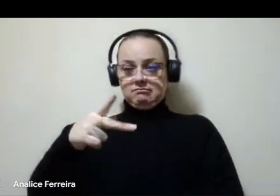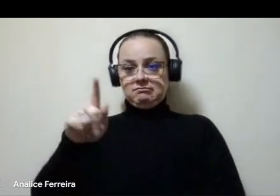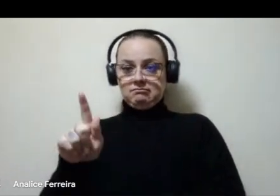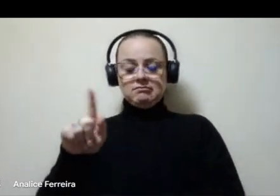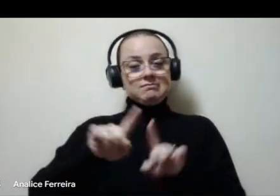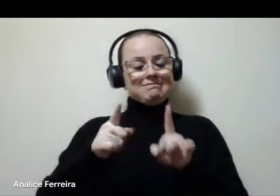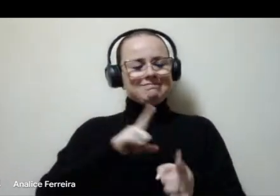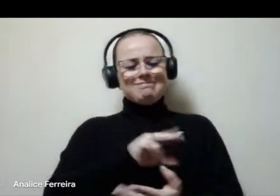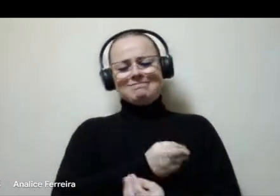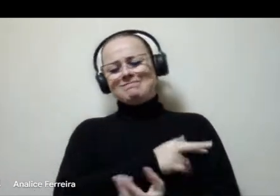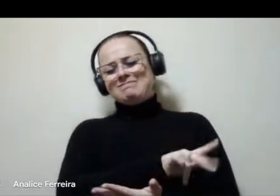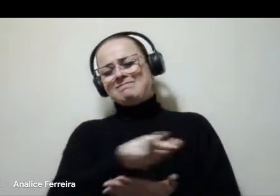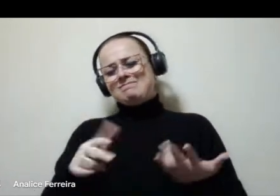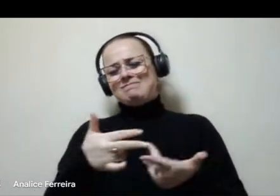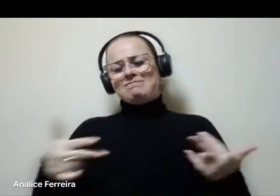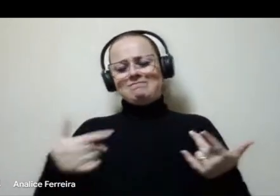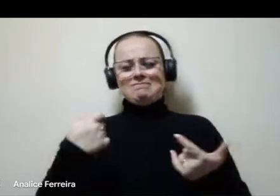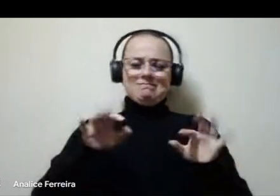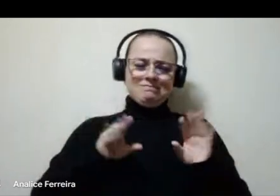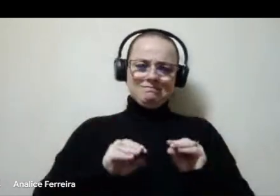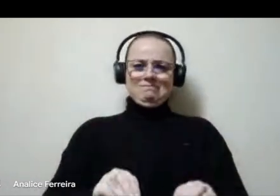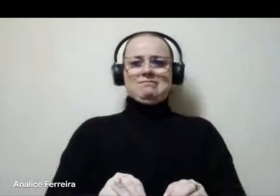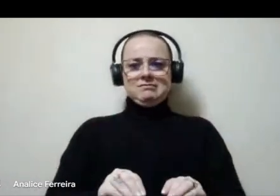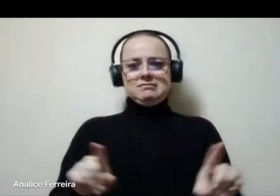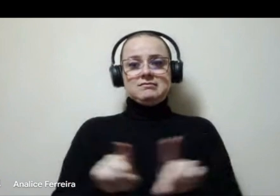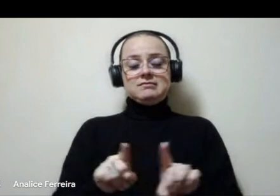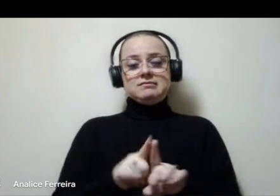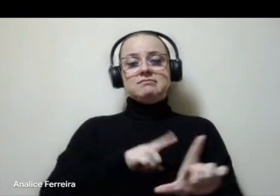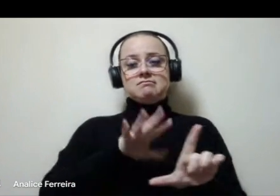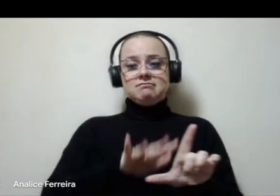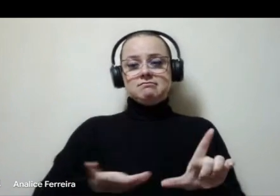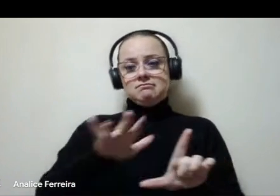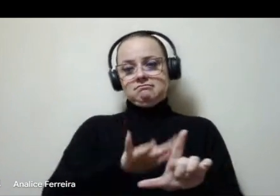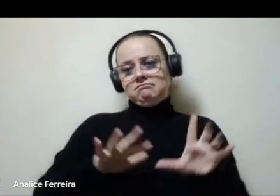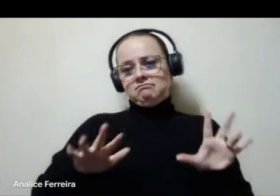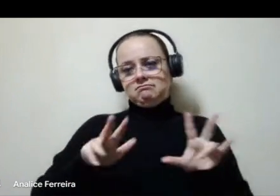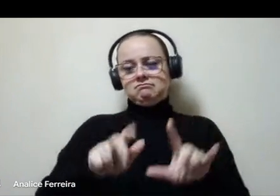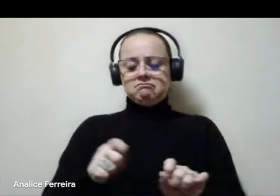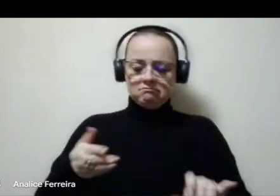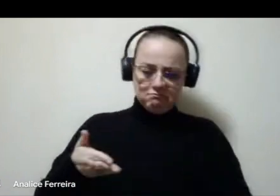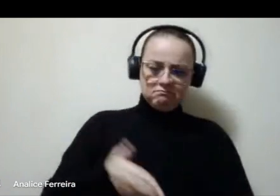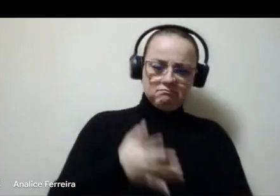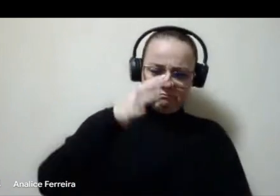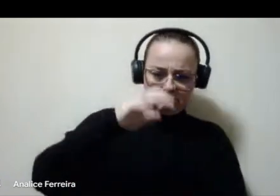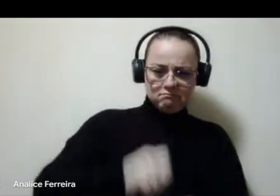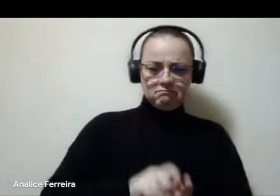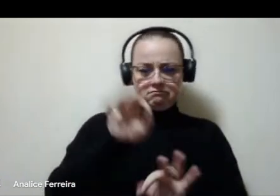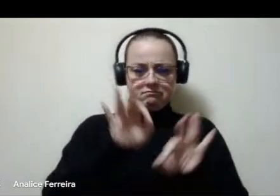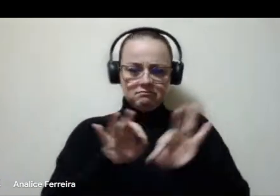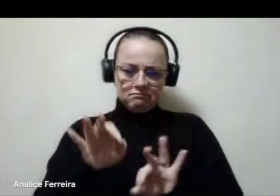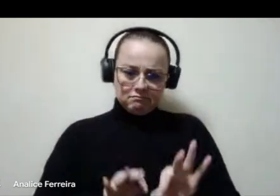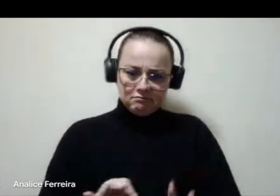to be adjusted. We had the question of the platform, so that everyone could put their projects in the platform,